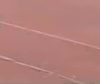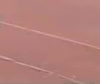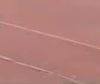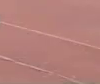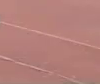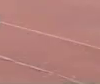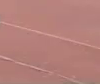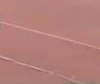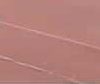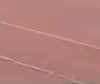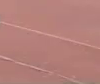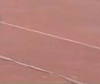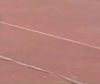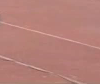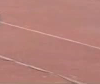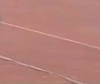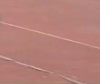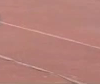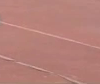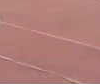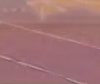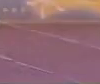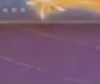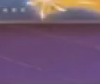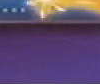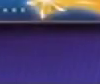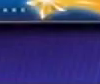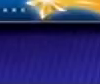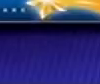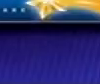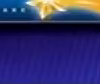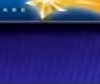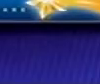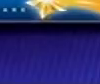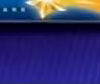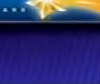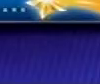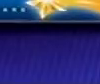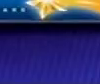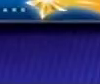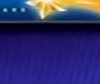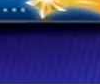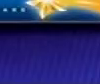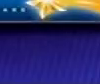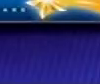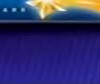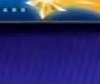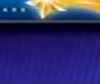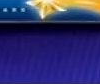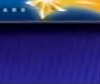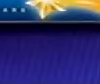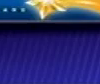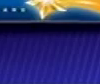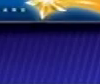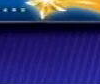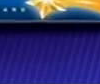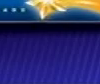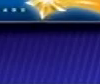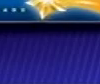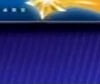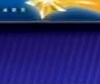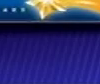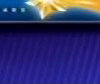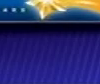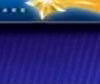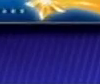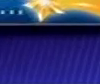people, robbery, burglary. In fact, you know, among children now, there are many